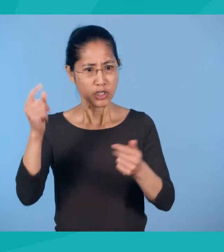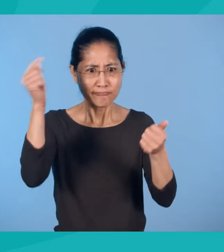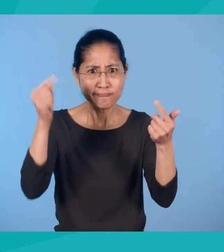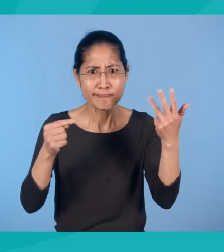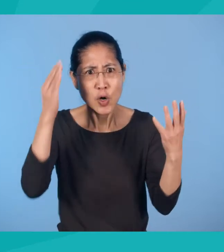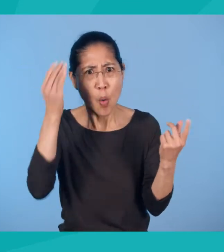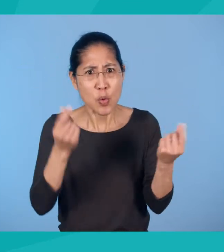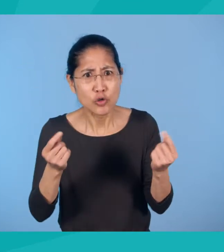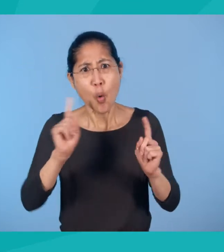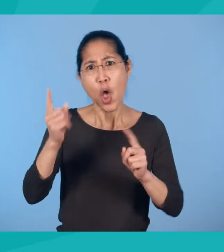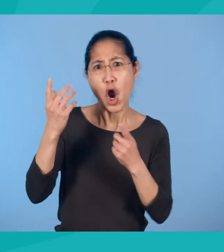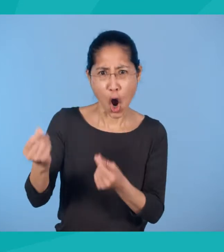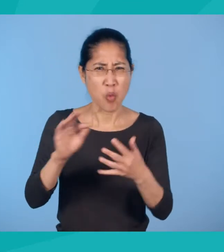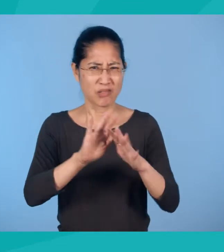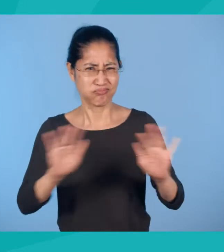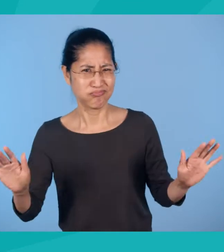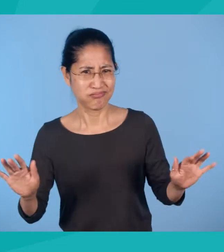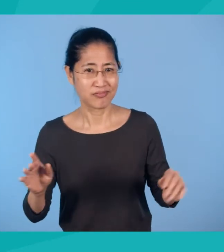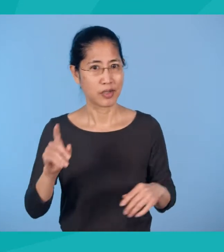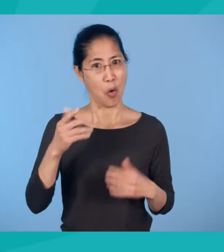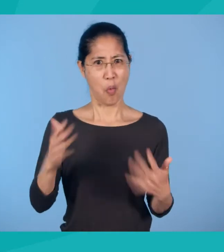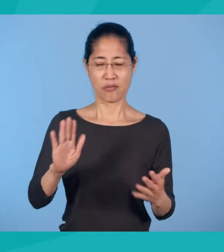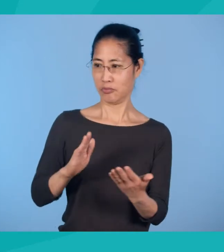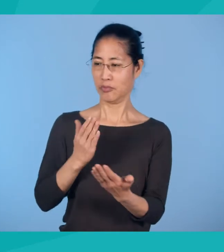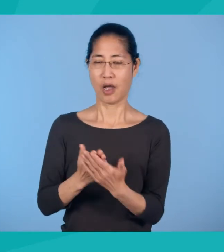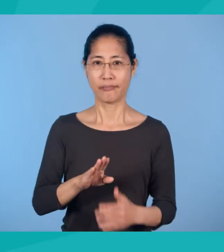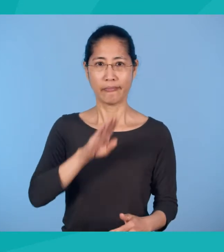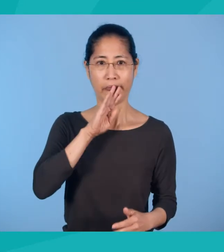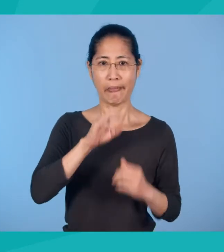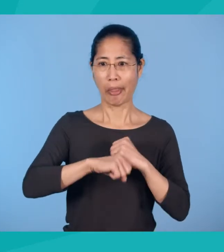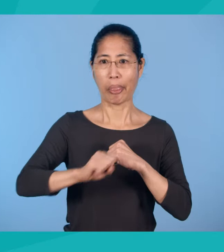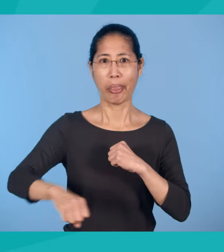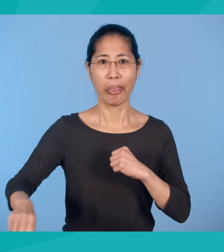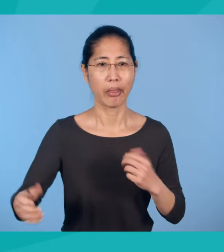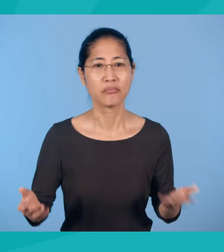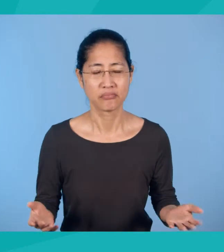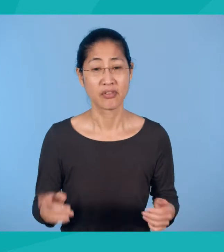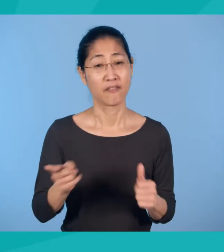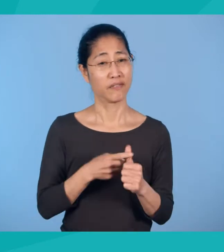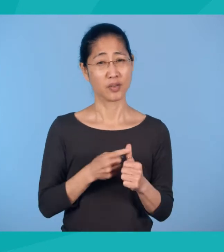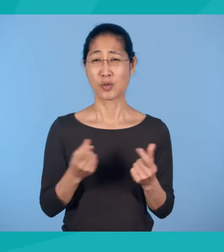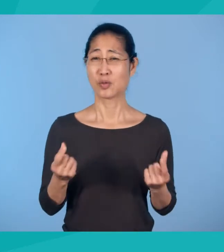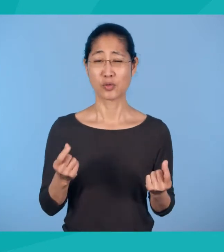want to figure out where you can vote. Some counties have vote centers, where any eligible voter in that county can go to cast a ballot.